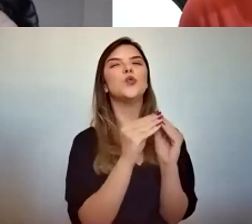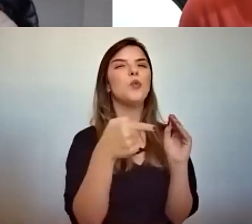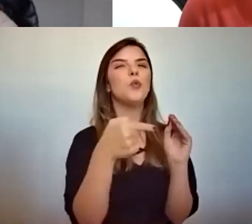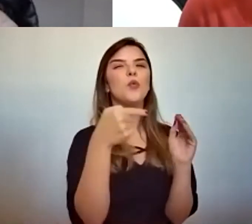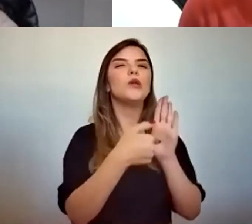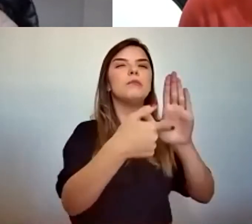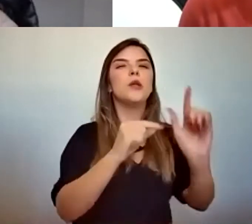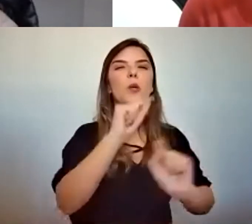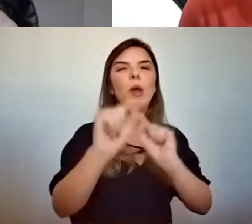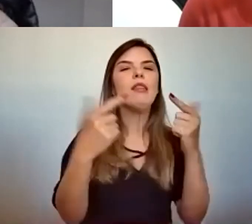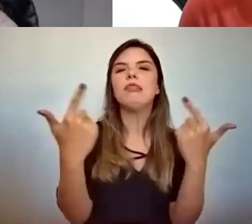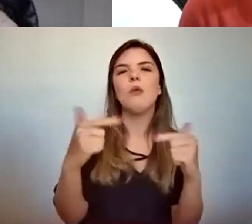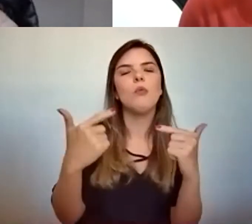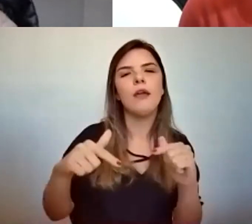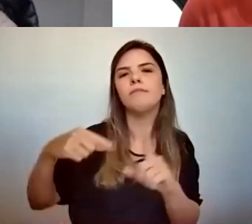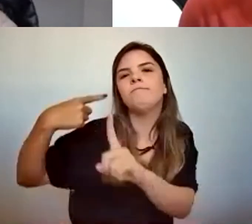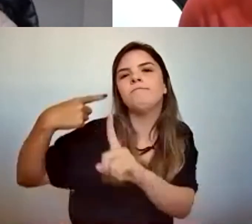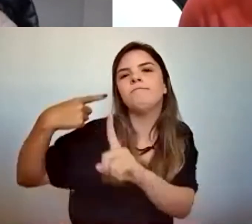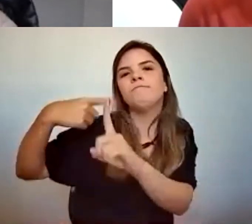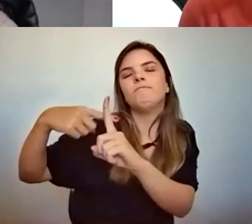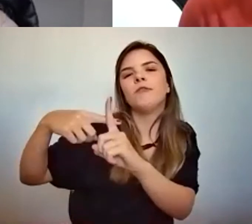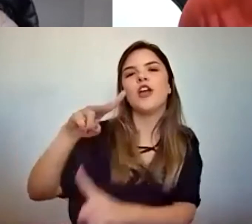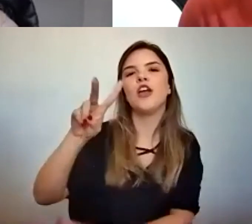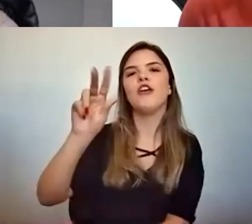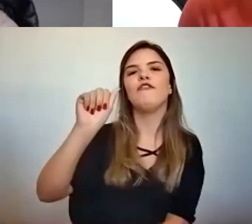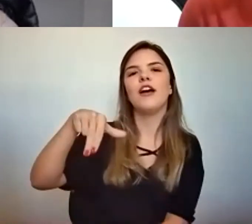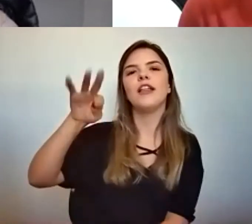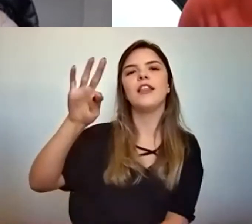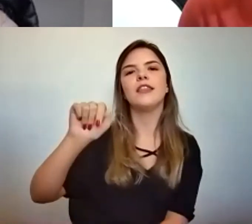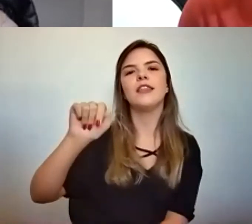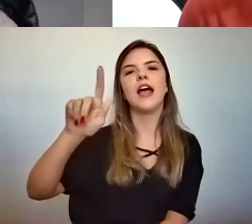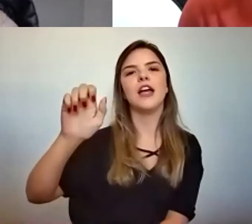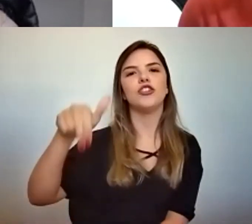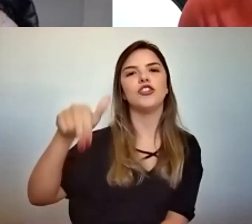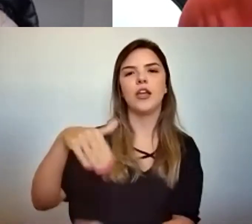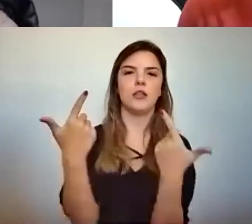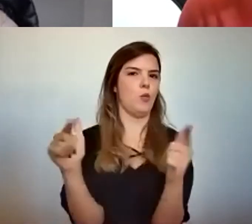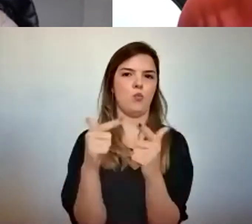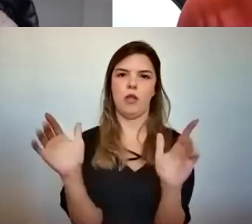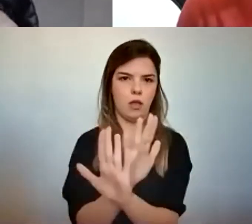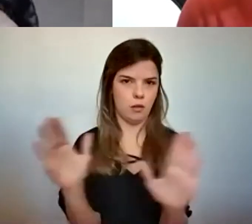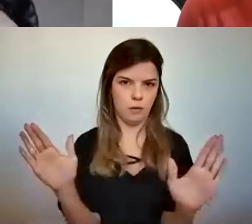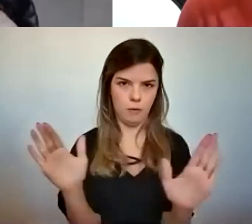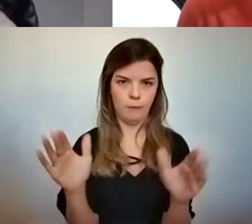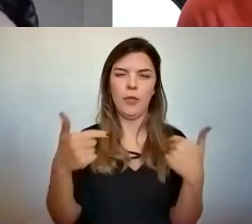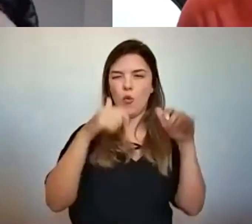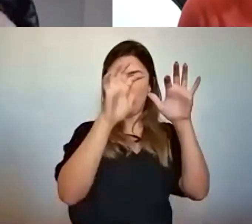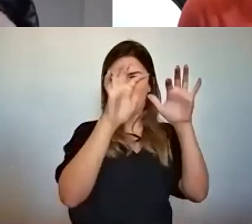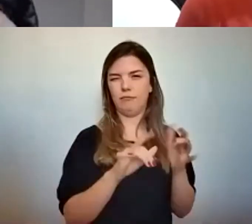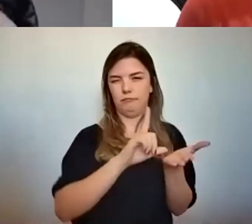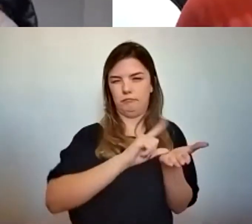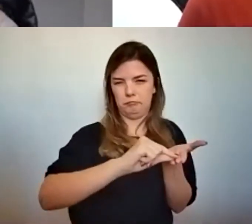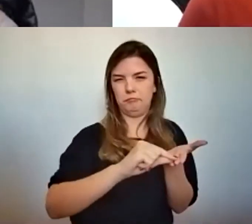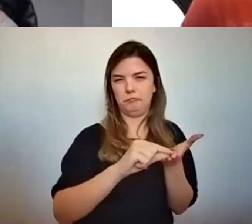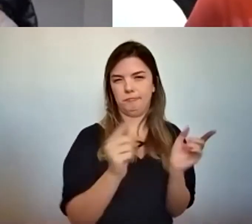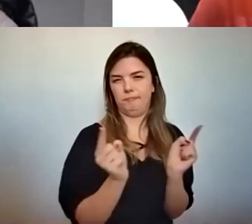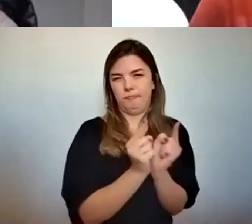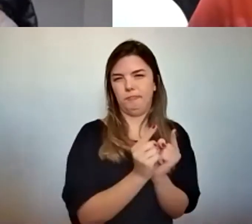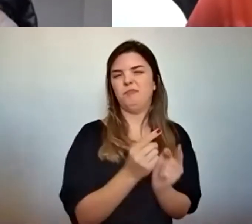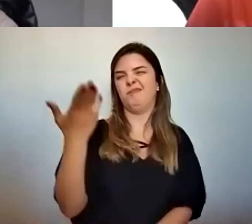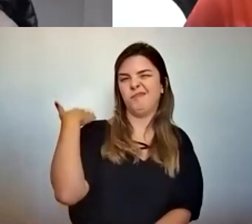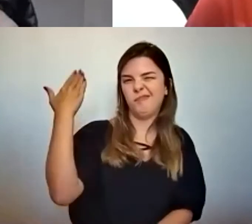advantage to starting with consecutive interpreting. I wrote a short paper a long time